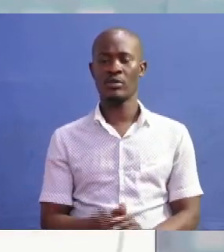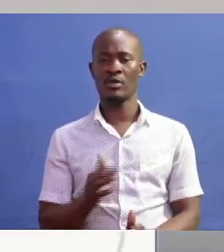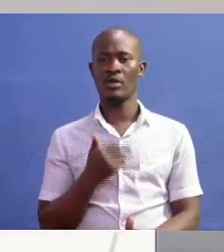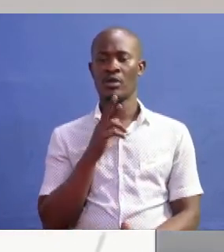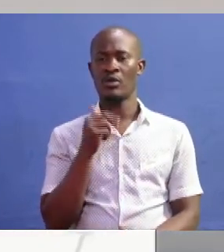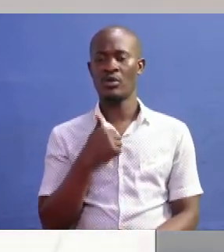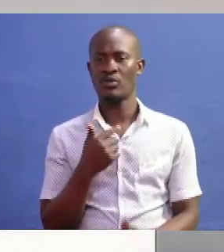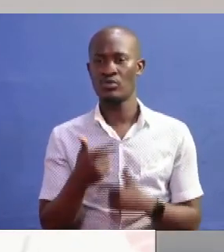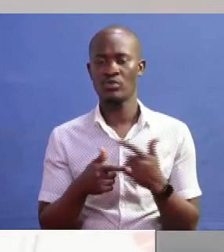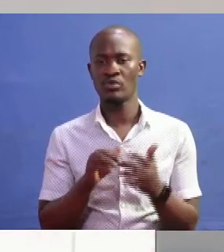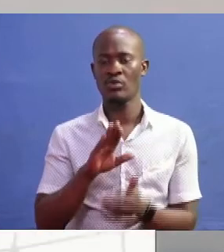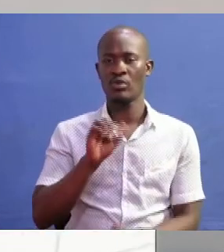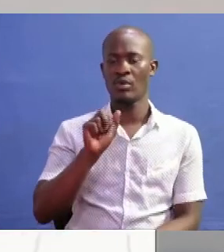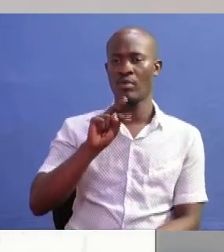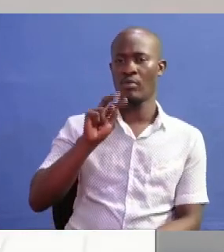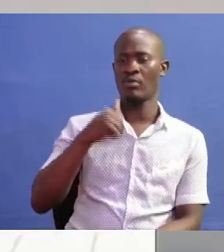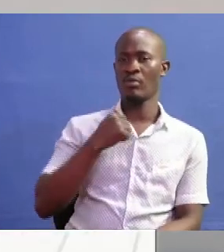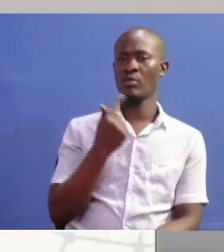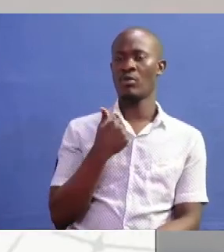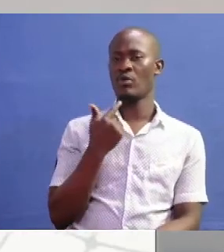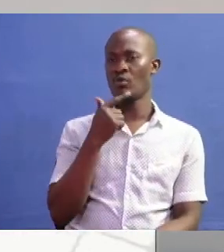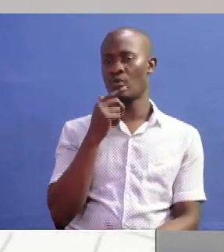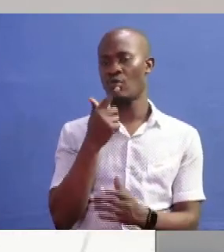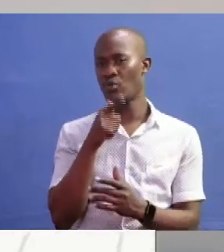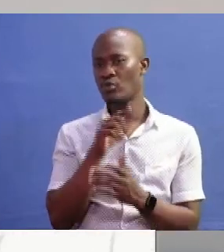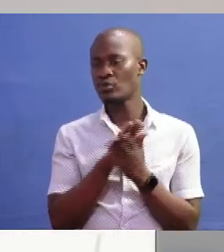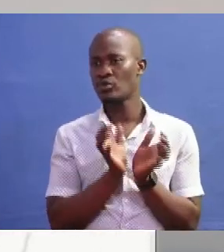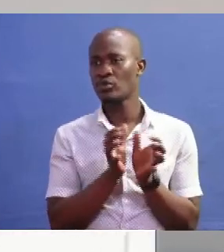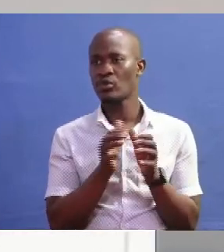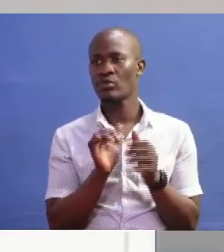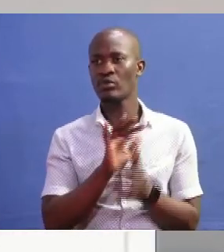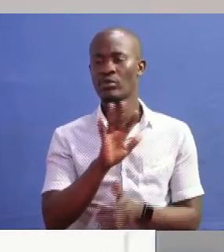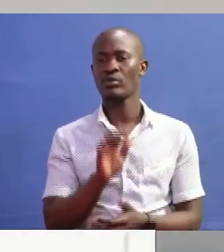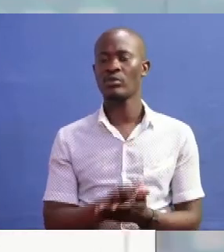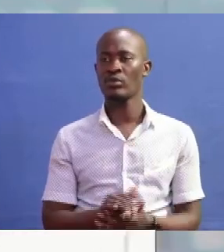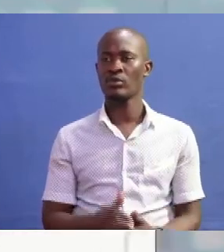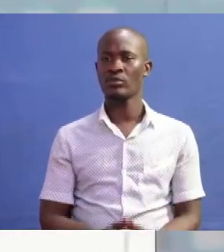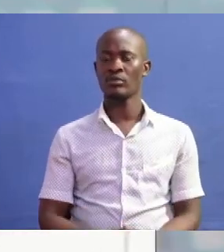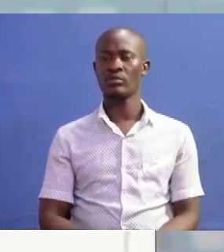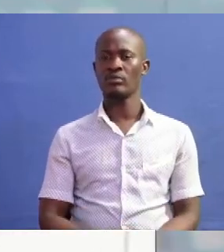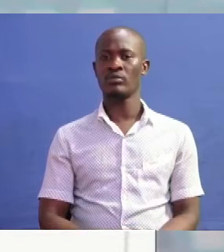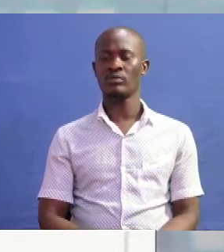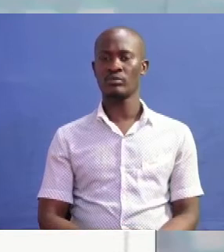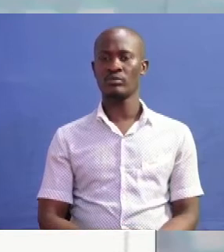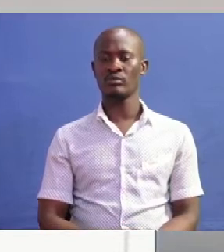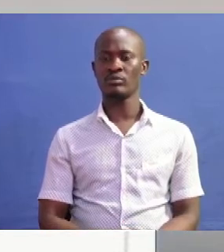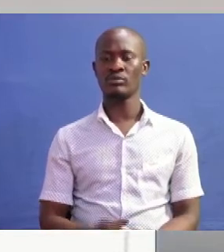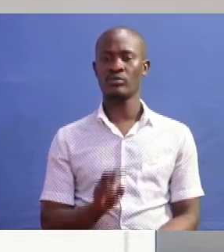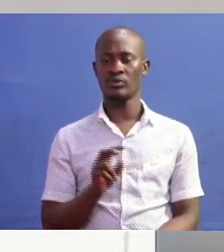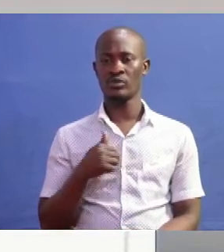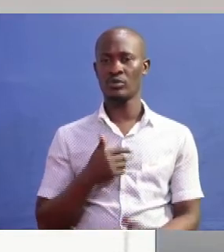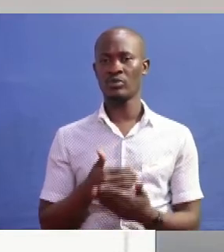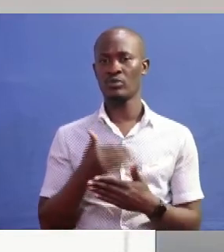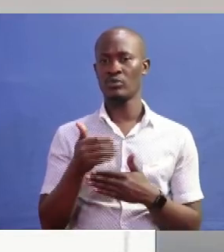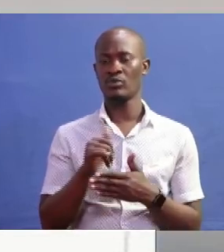forward to Abujani being one of those companies? You're a company, right? Yes. All right. Are you looking forward to